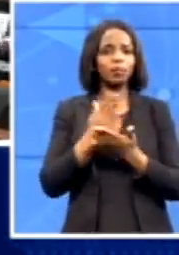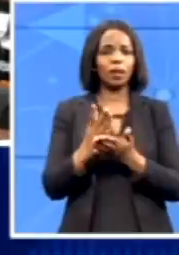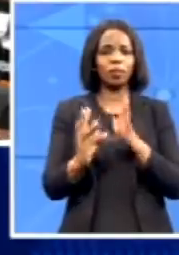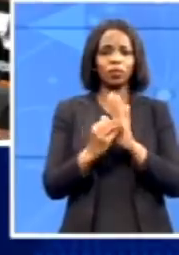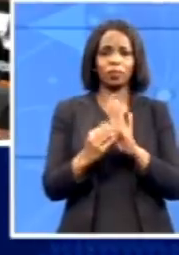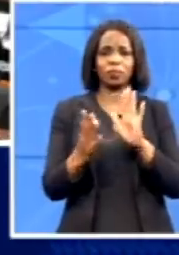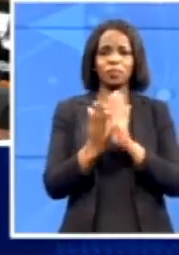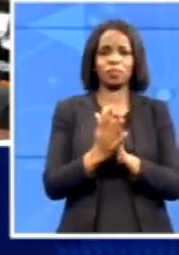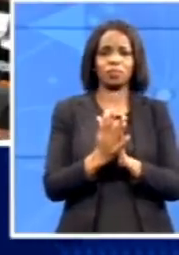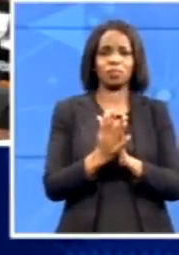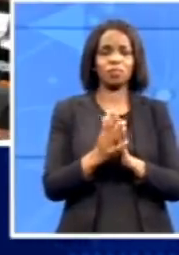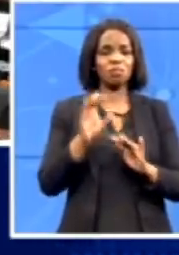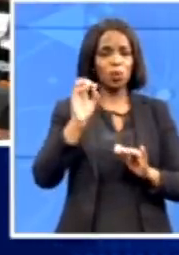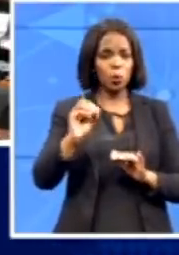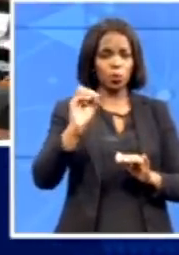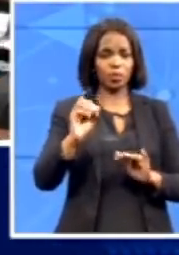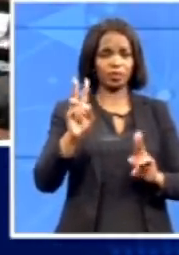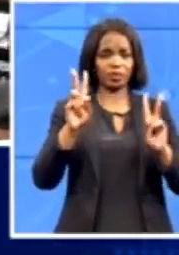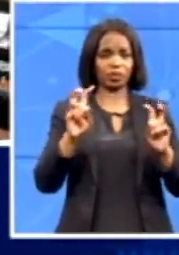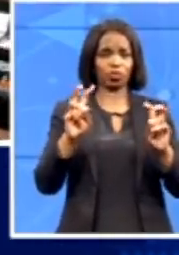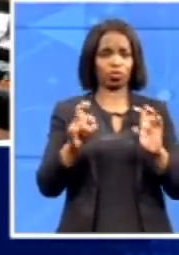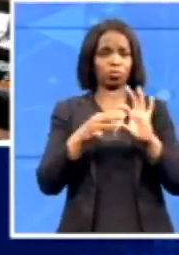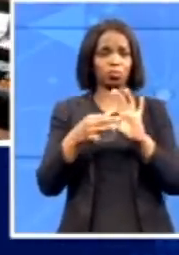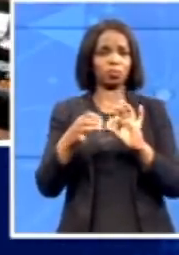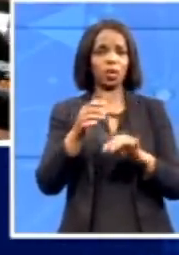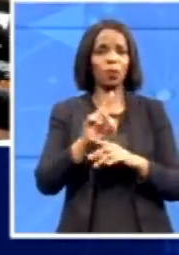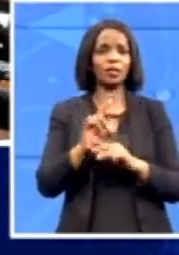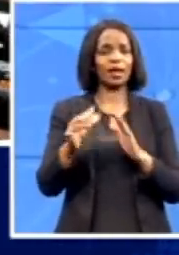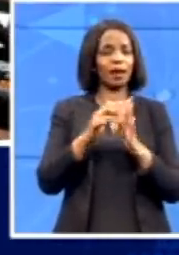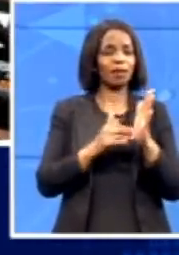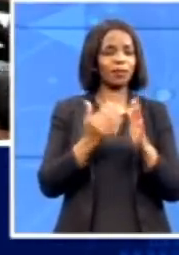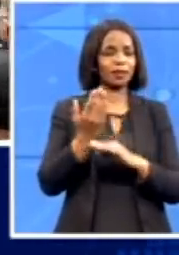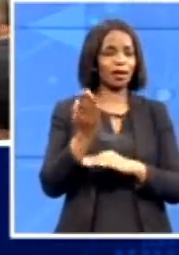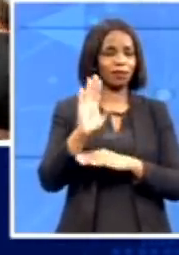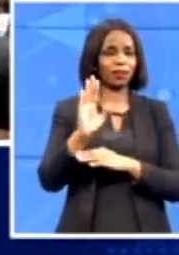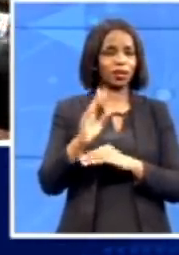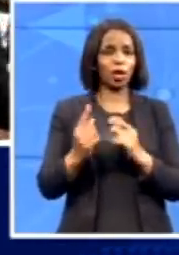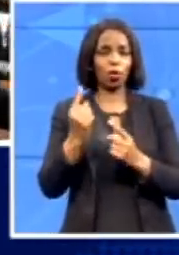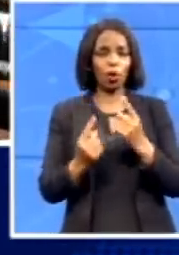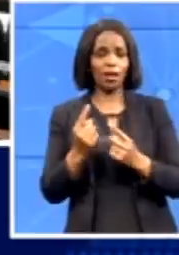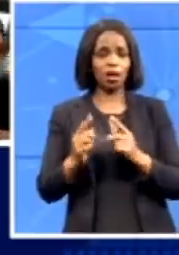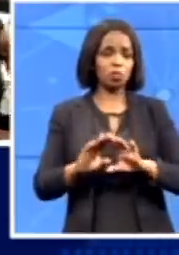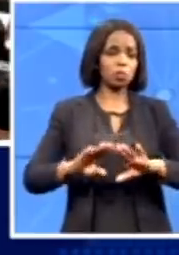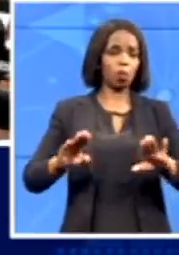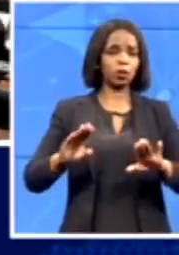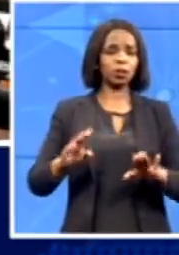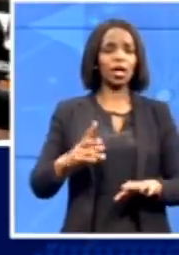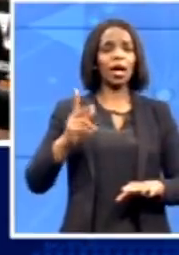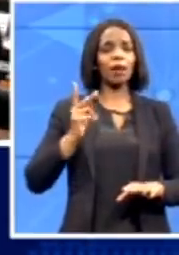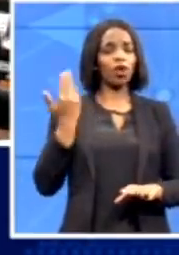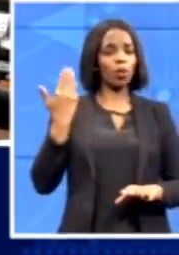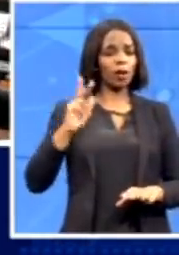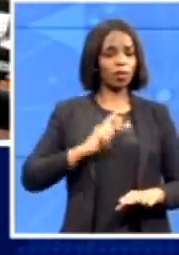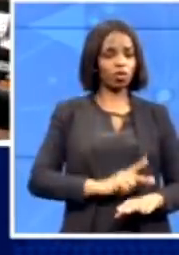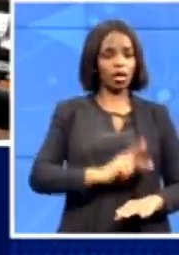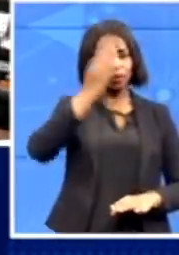about the affidavit, whether or not former President Jacob Zuma should have submitted an affidavit with this new evidence.